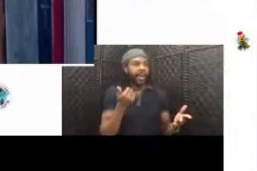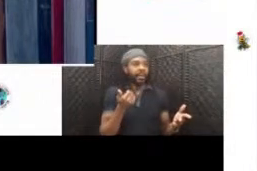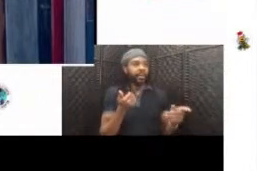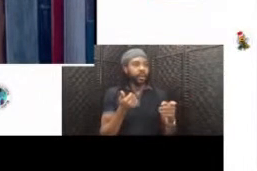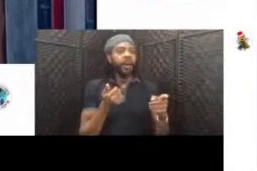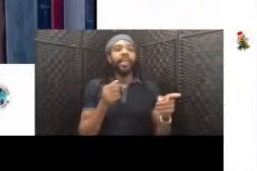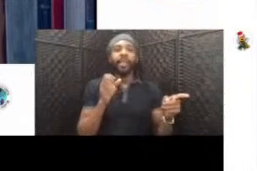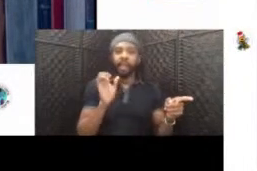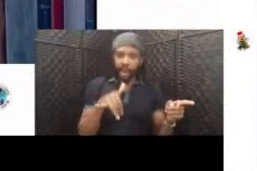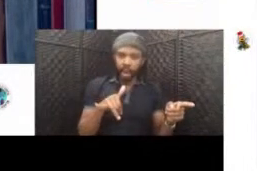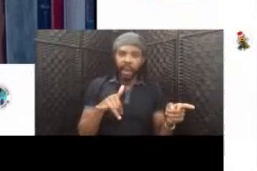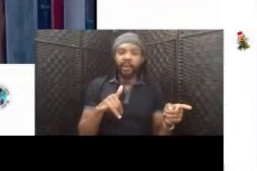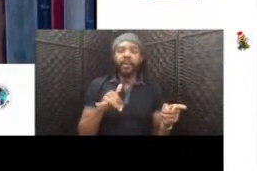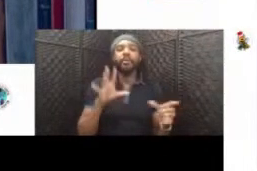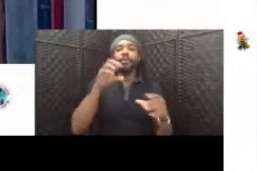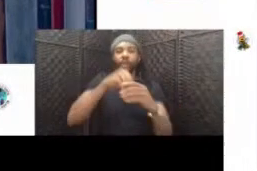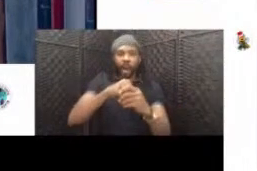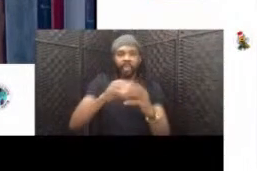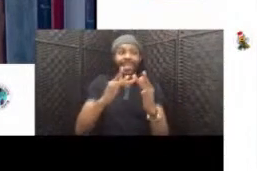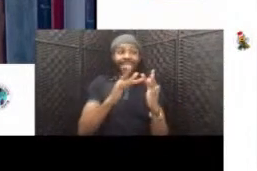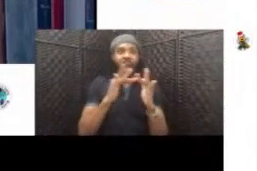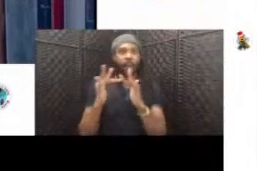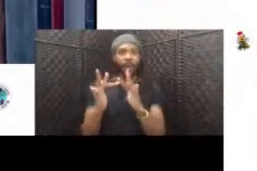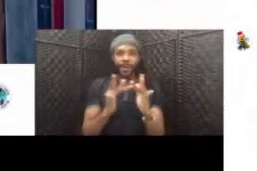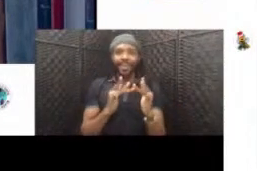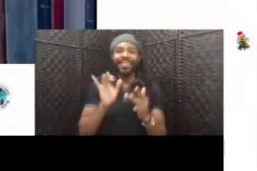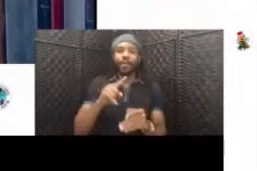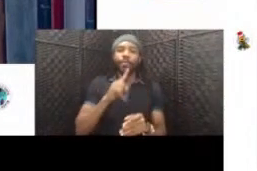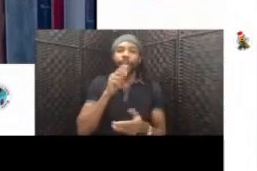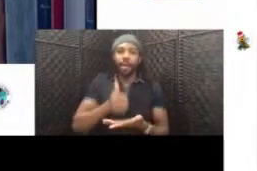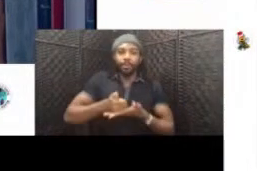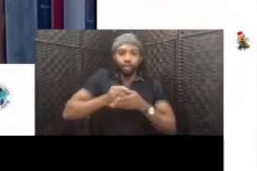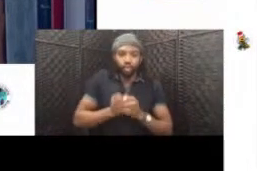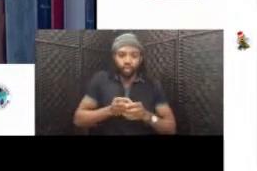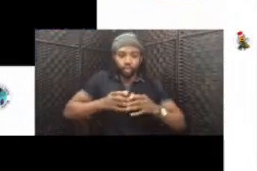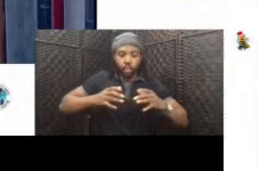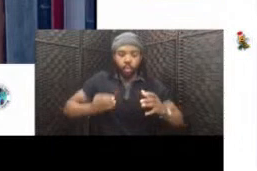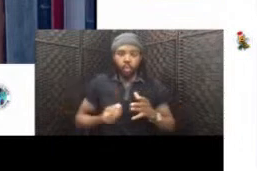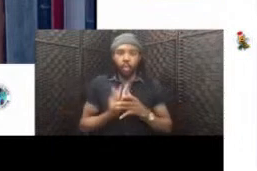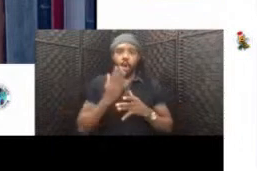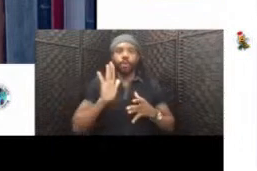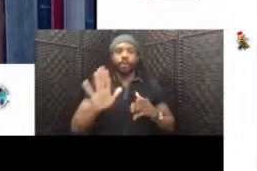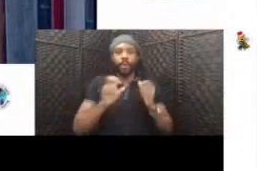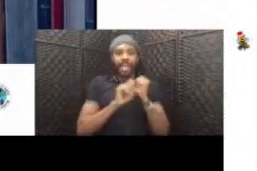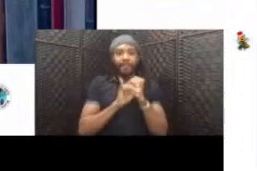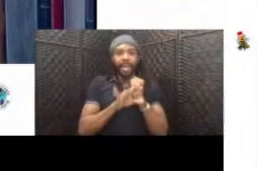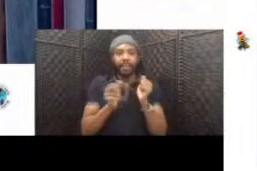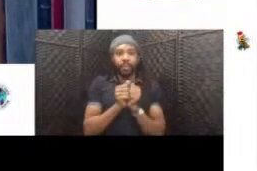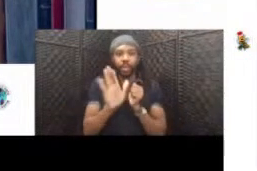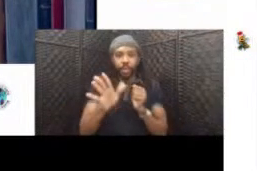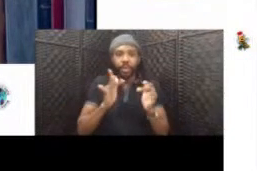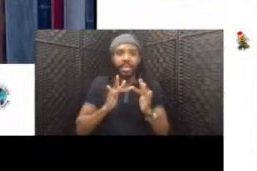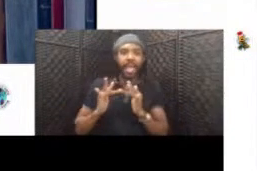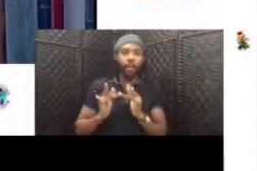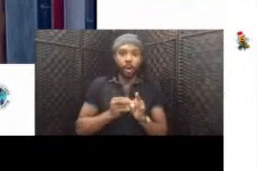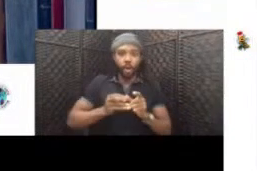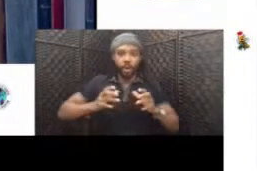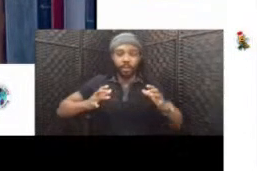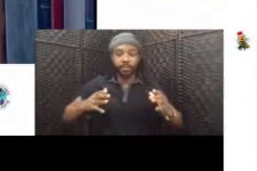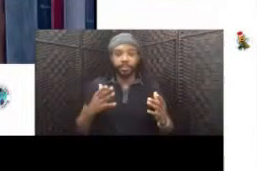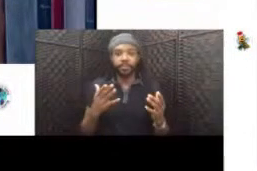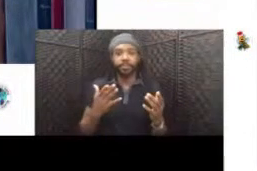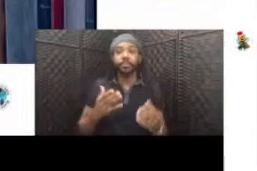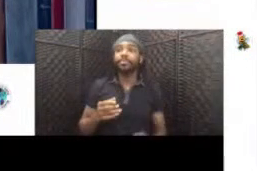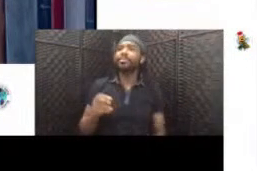become just part of a network, and then you can kind of really grow your campaign through that network. Needy, I know you mentioned